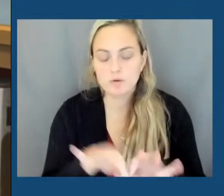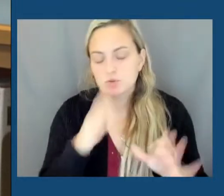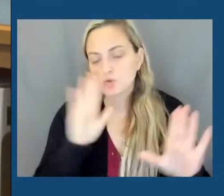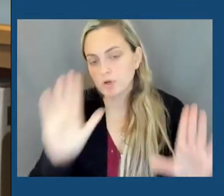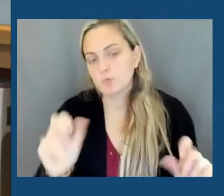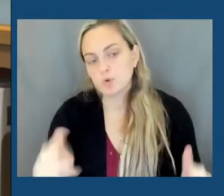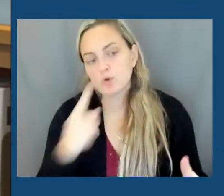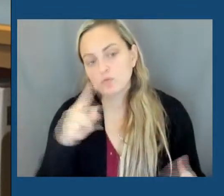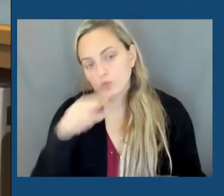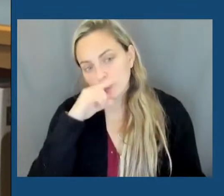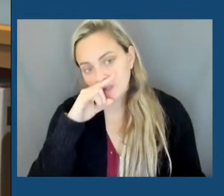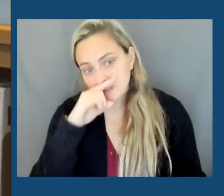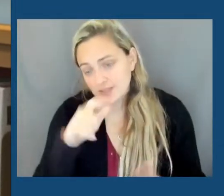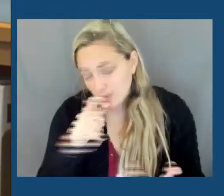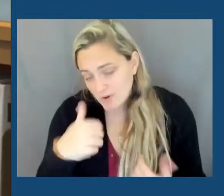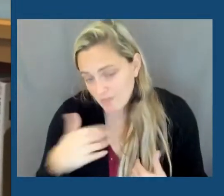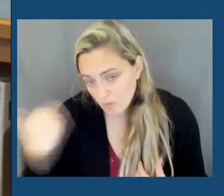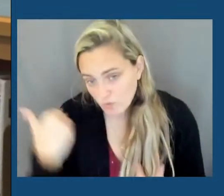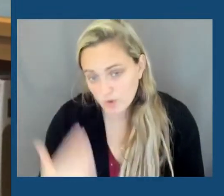our kids that they just wouldn't have had before.